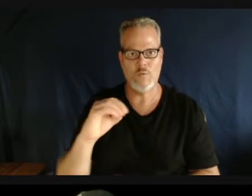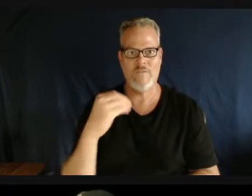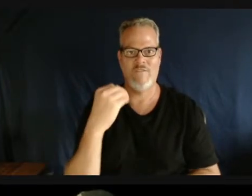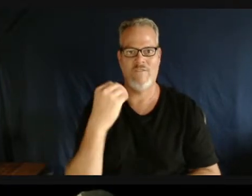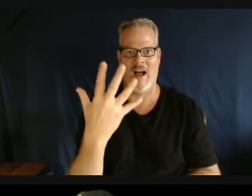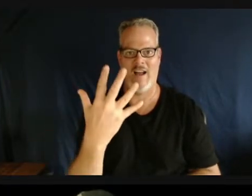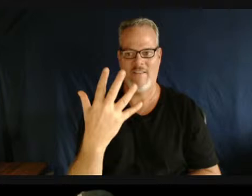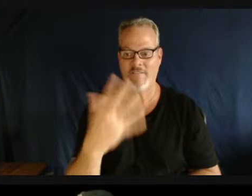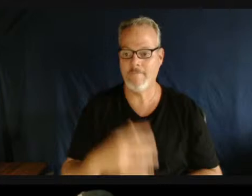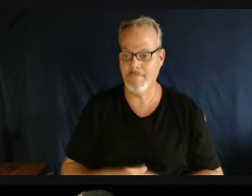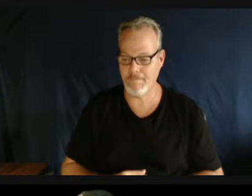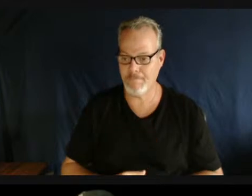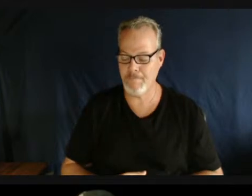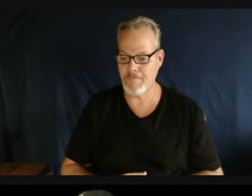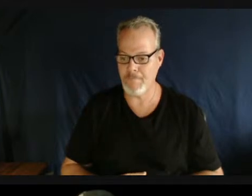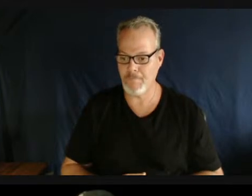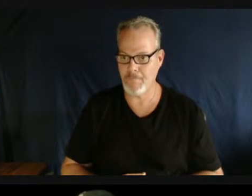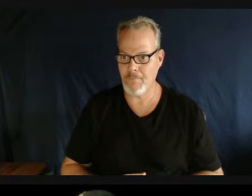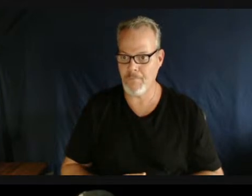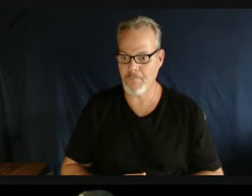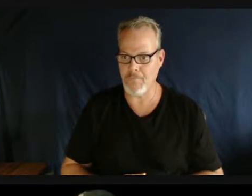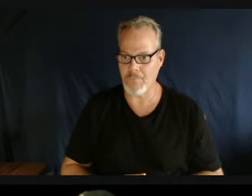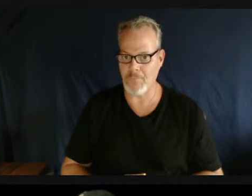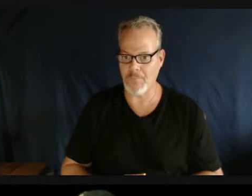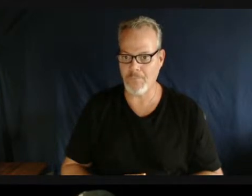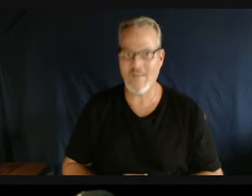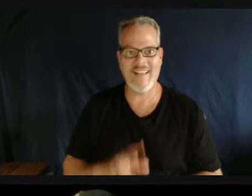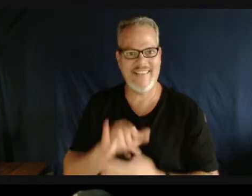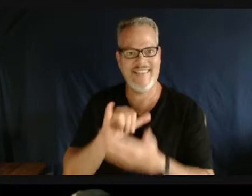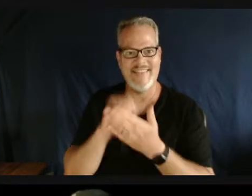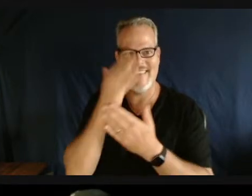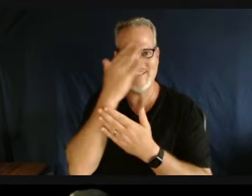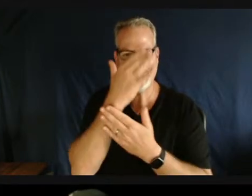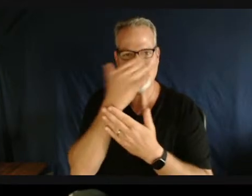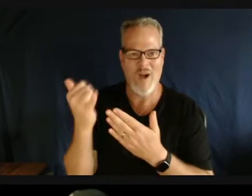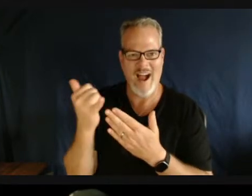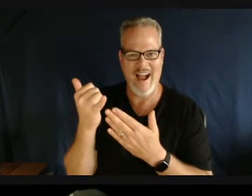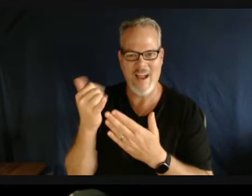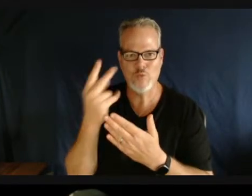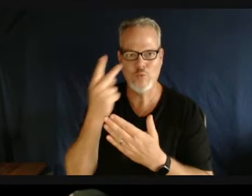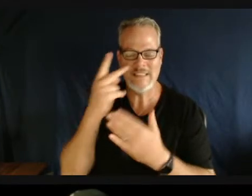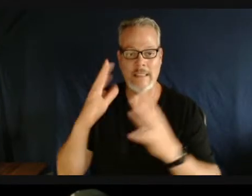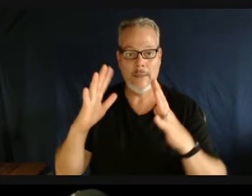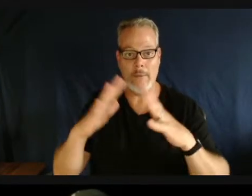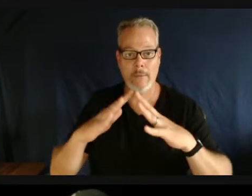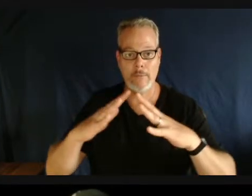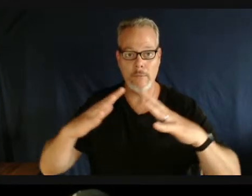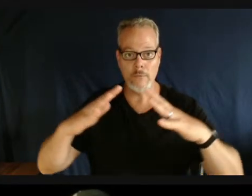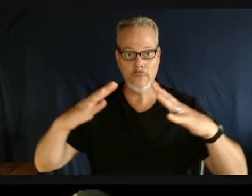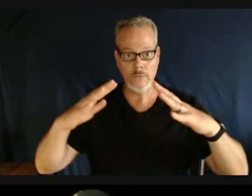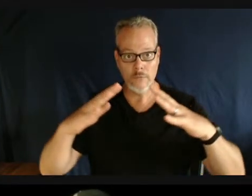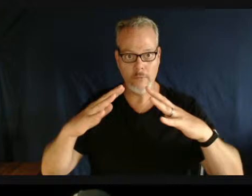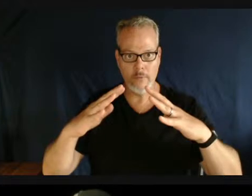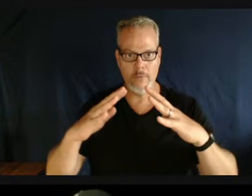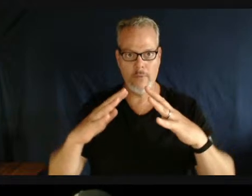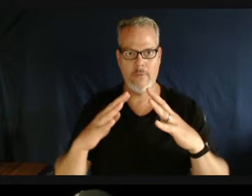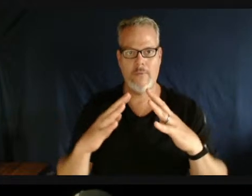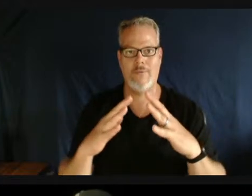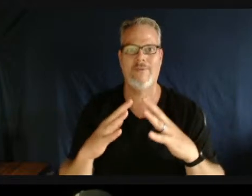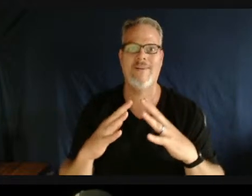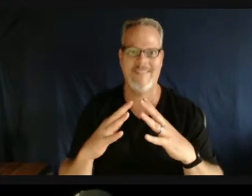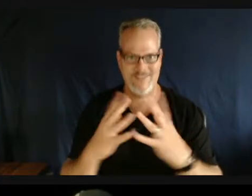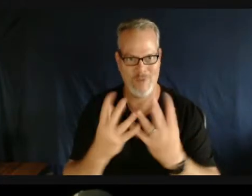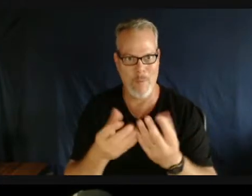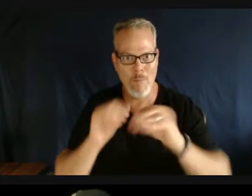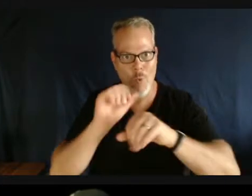So that is a little bit different, and that's likely why we dropped so much in our tilt, was we did a lot more work by